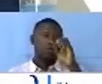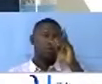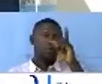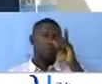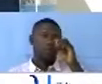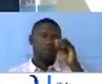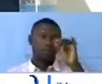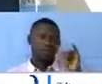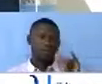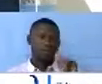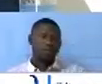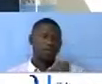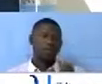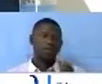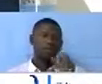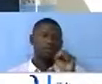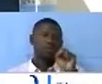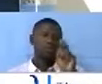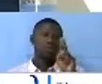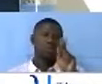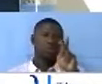were.